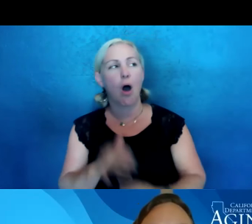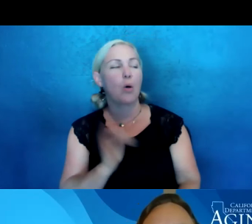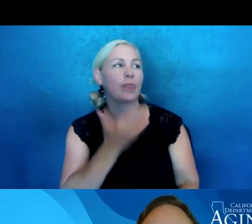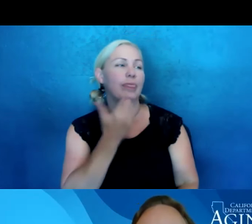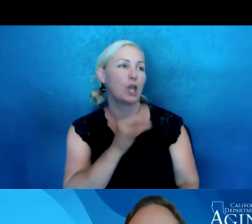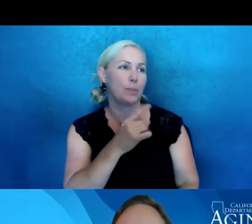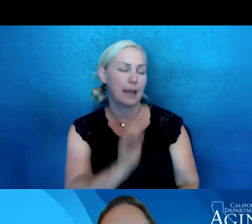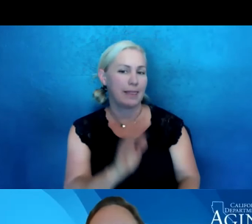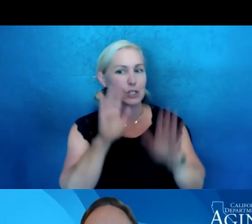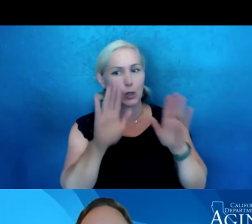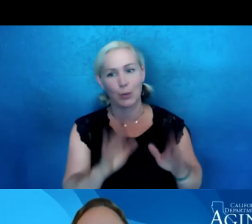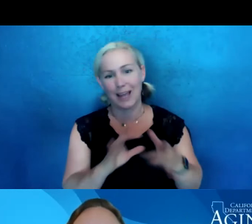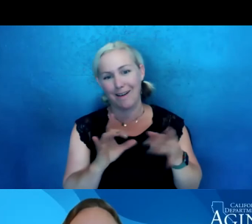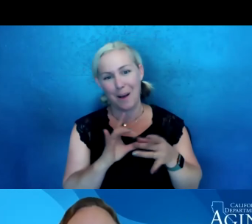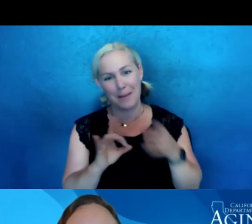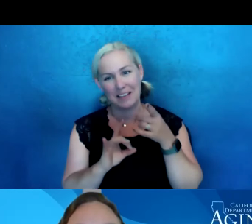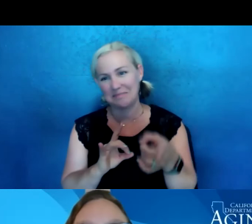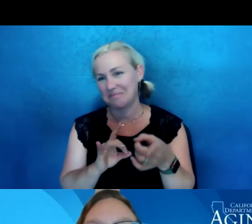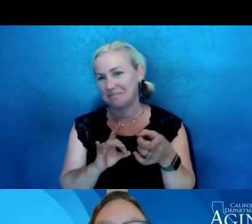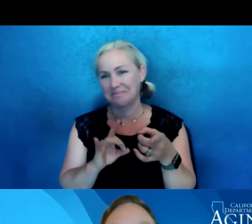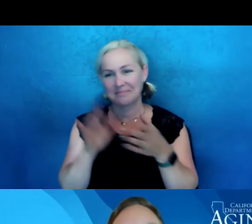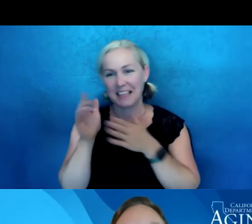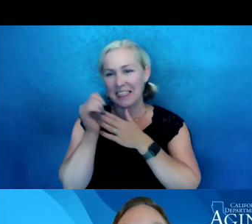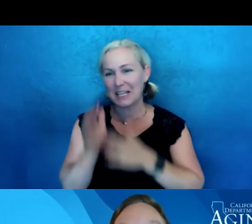And for those who don't know, Maggie is one of our terrific leaders up north.